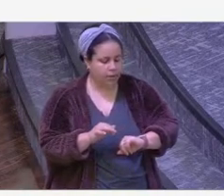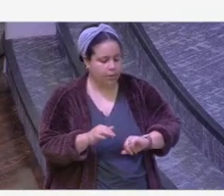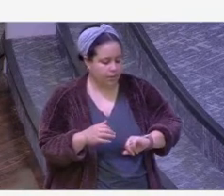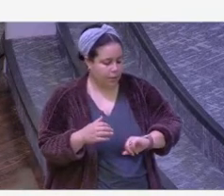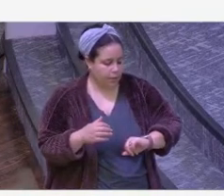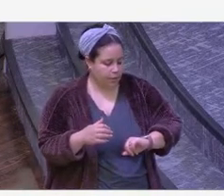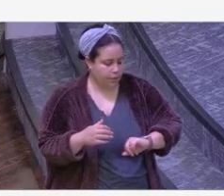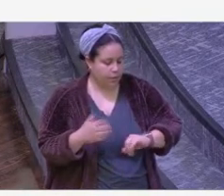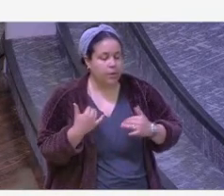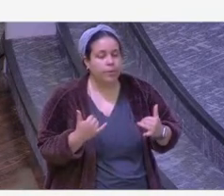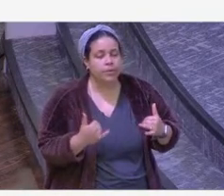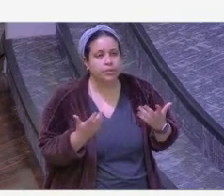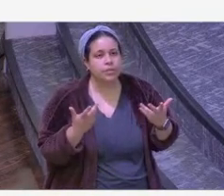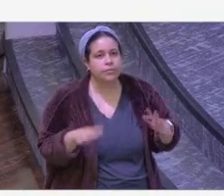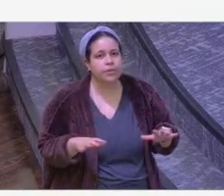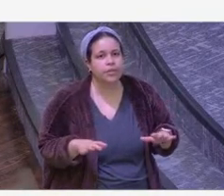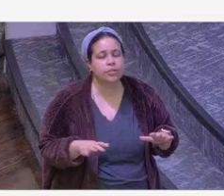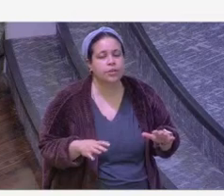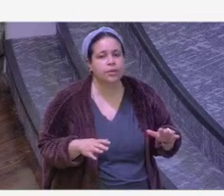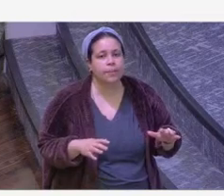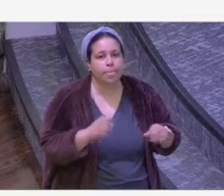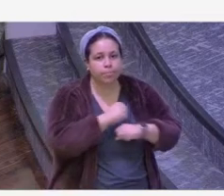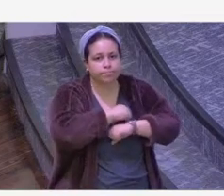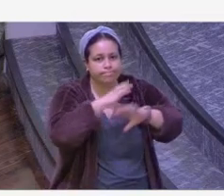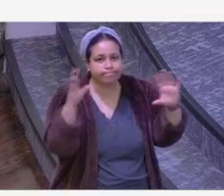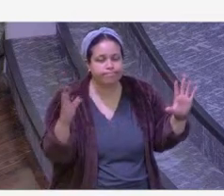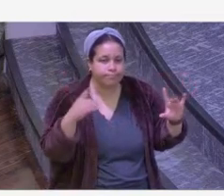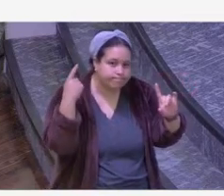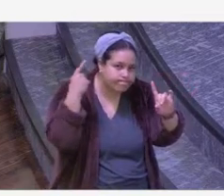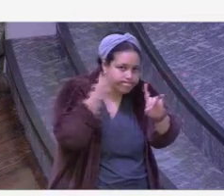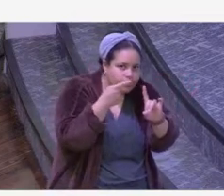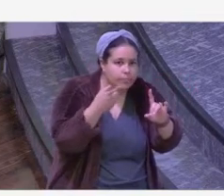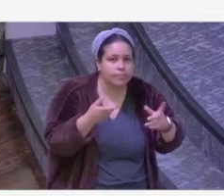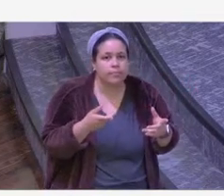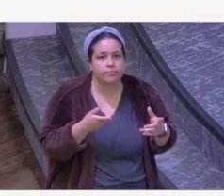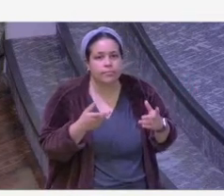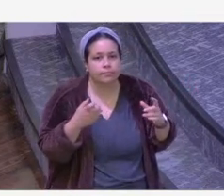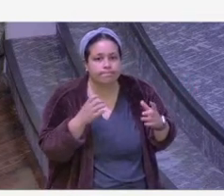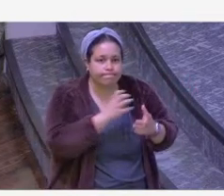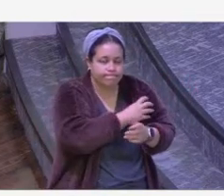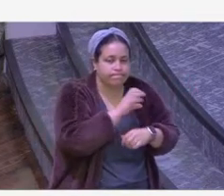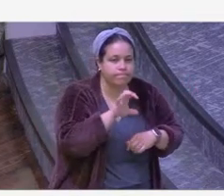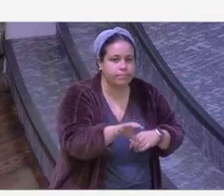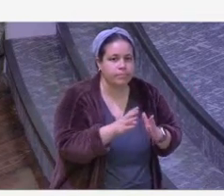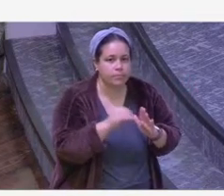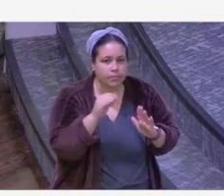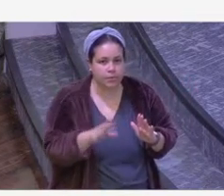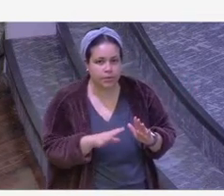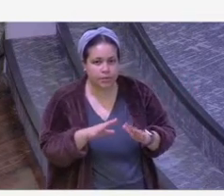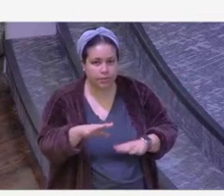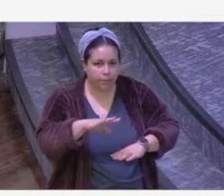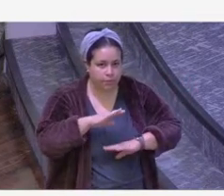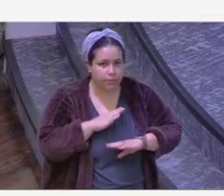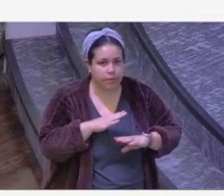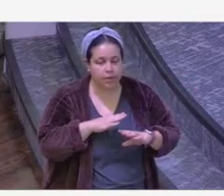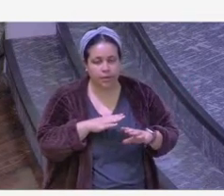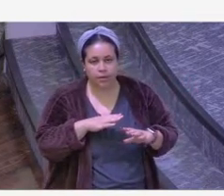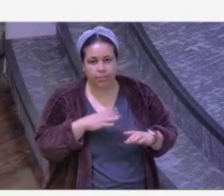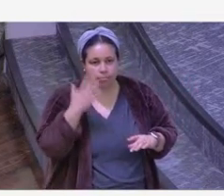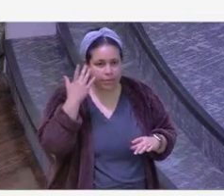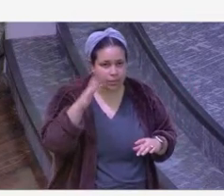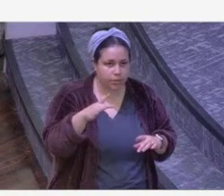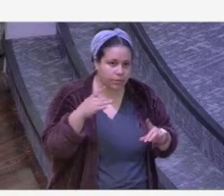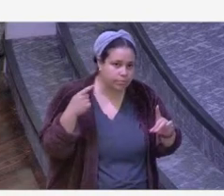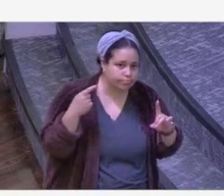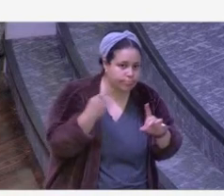Recently, our mission statement, we create educational journeys that empower all students to fulfill their potential. Our vision to be a high-performing school